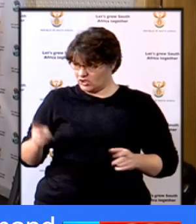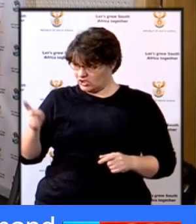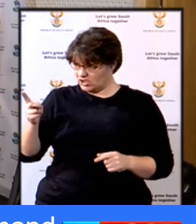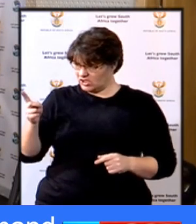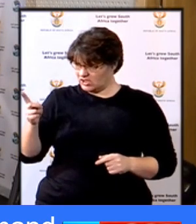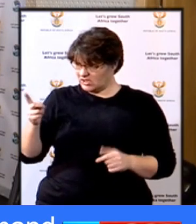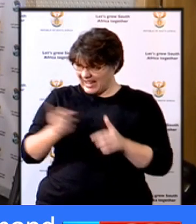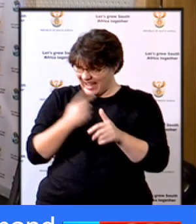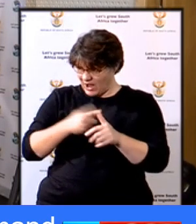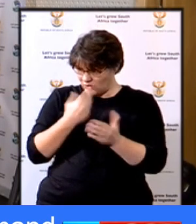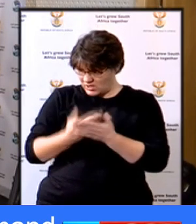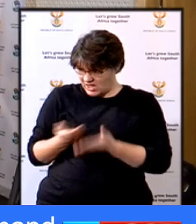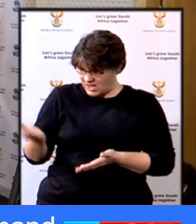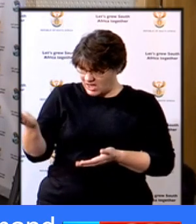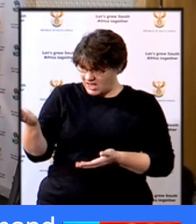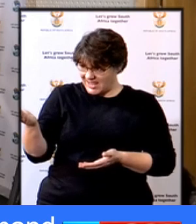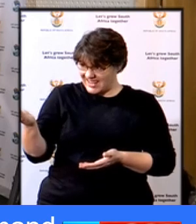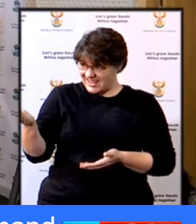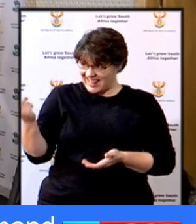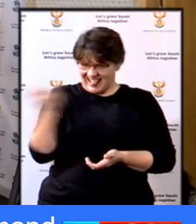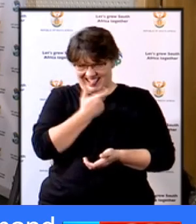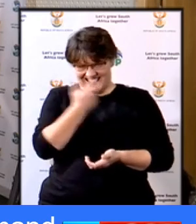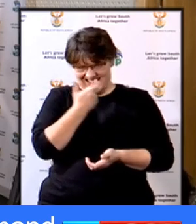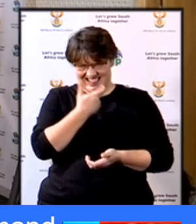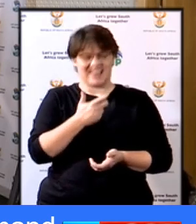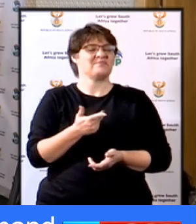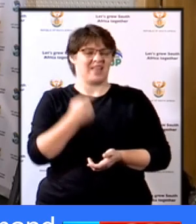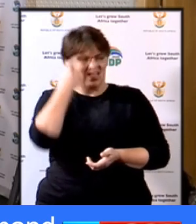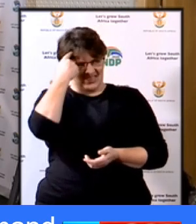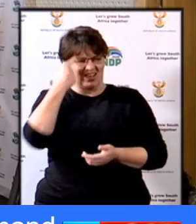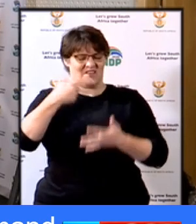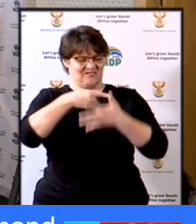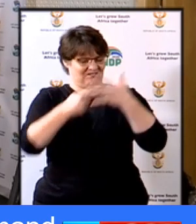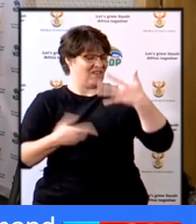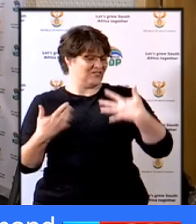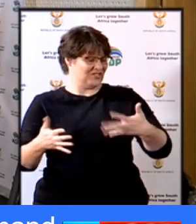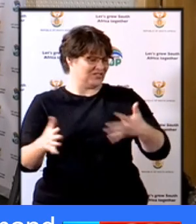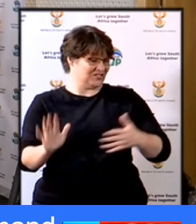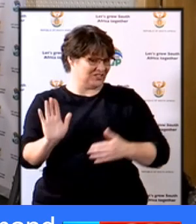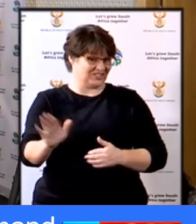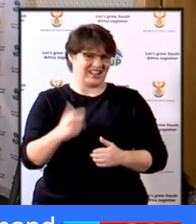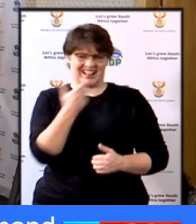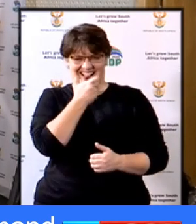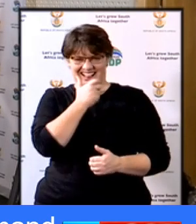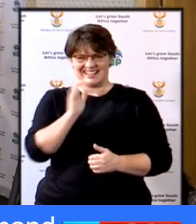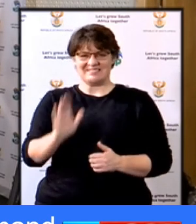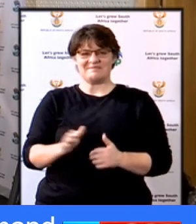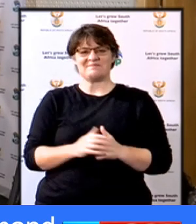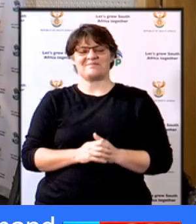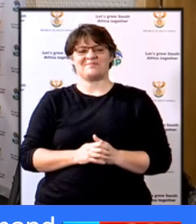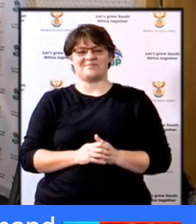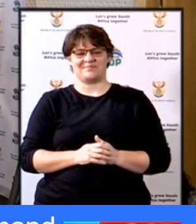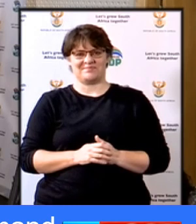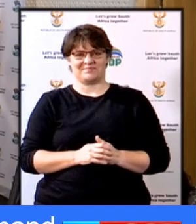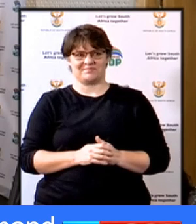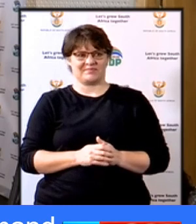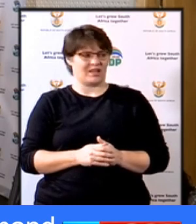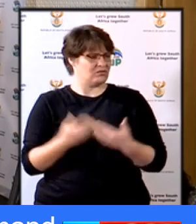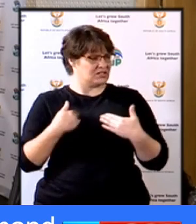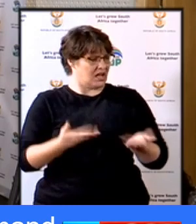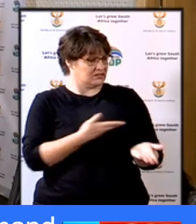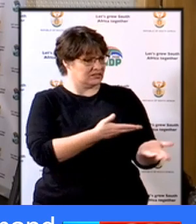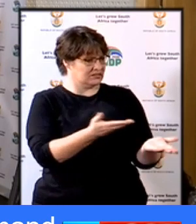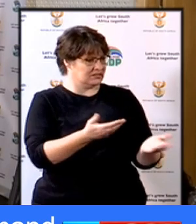Can you count? Thank you very much. I think it was the fifth one. Okay. Who wants to start, colleagues?